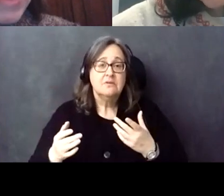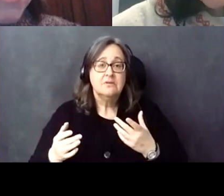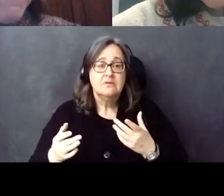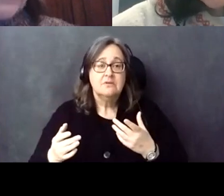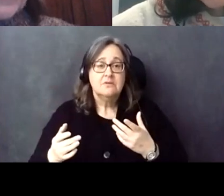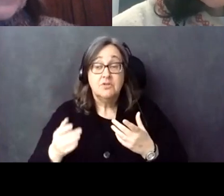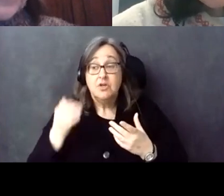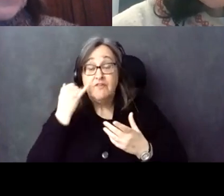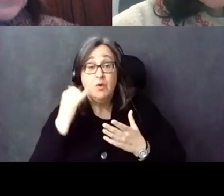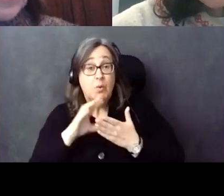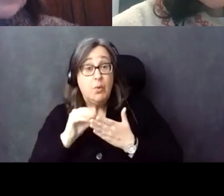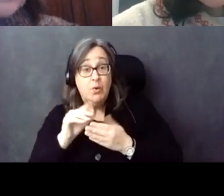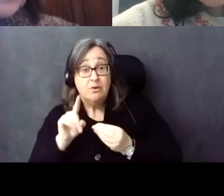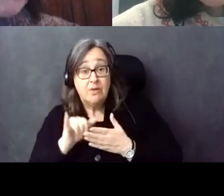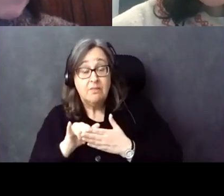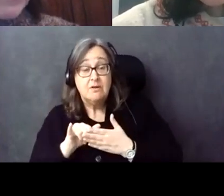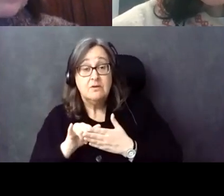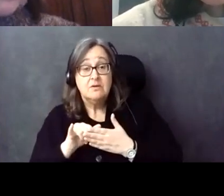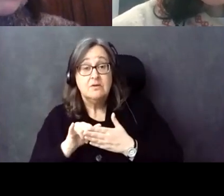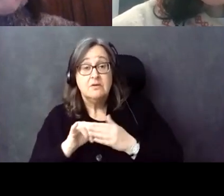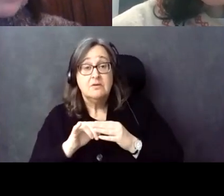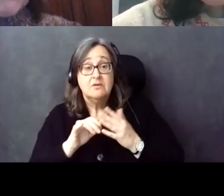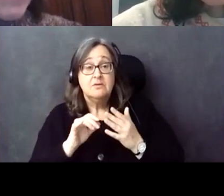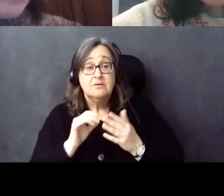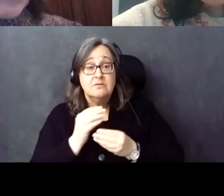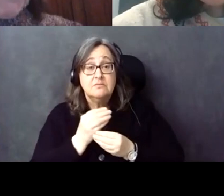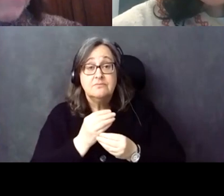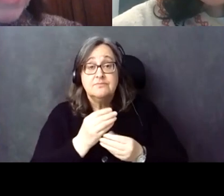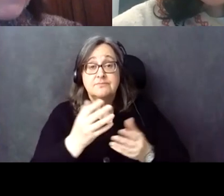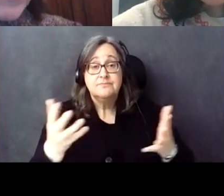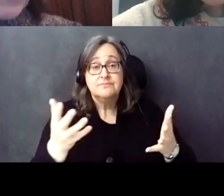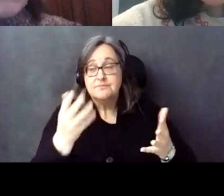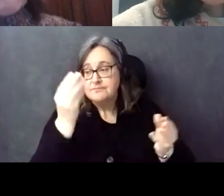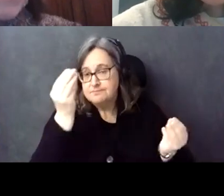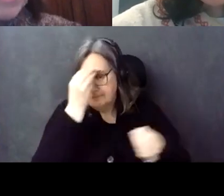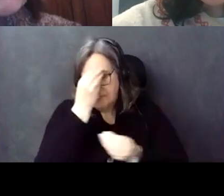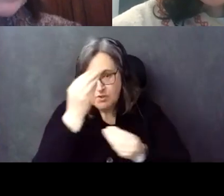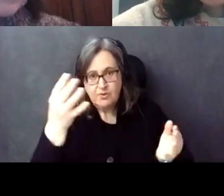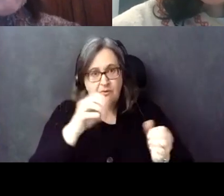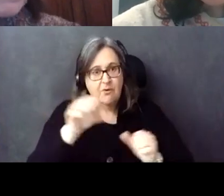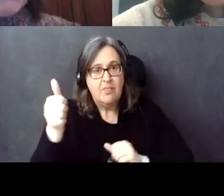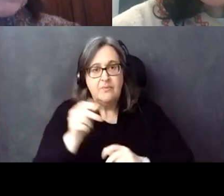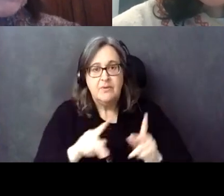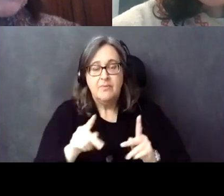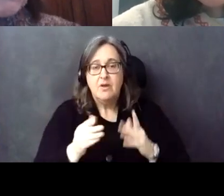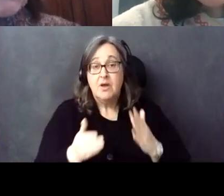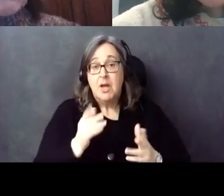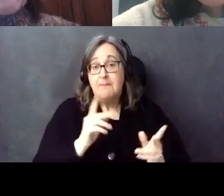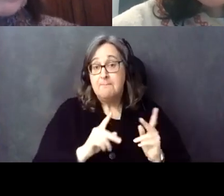find out about this and spread the information around, perhaps people